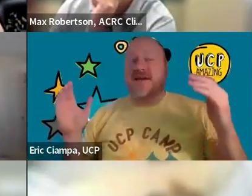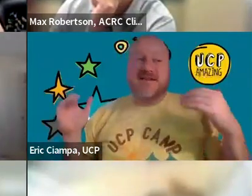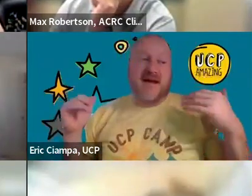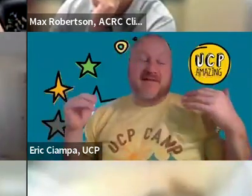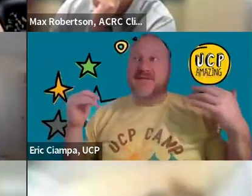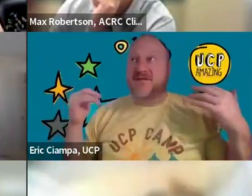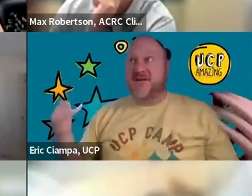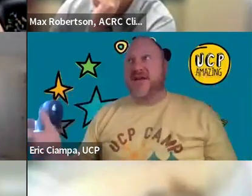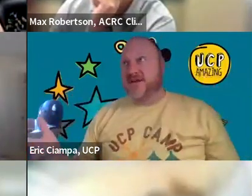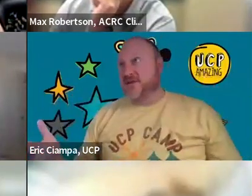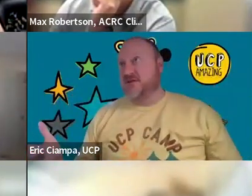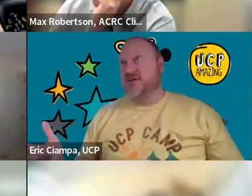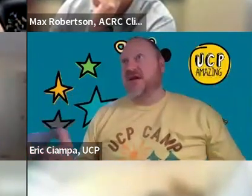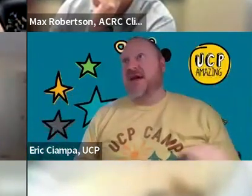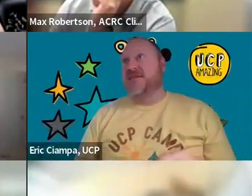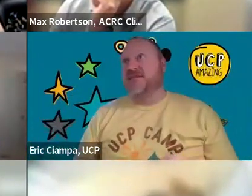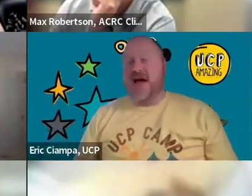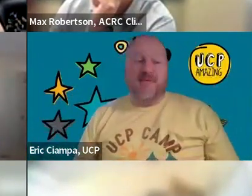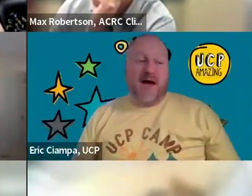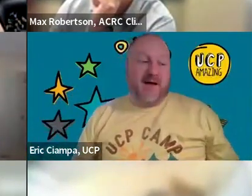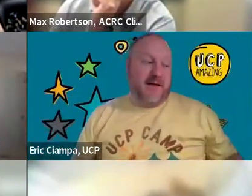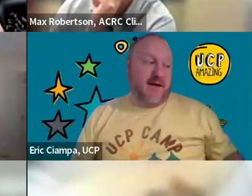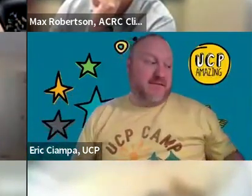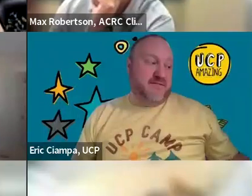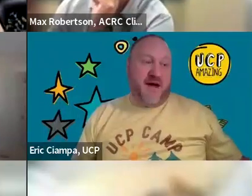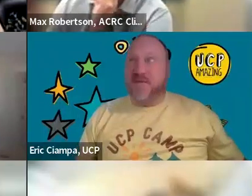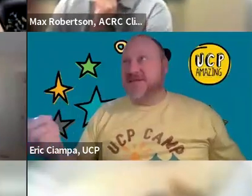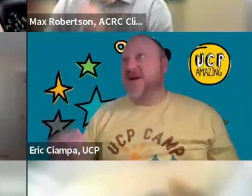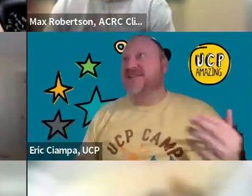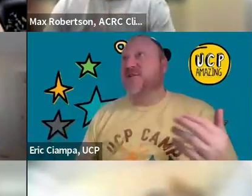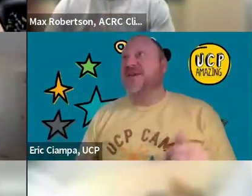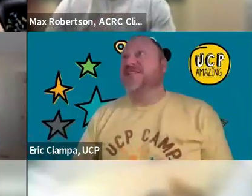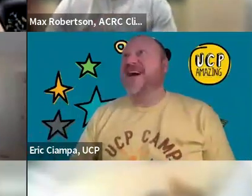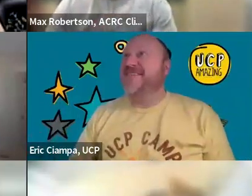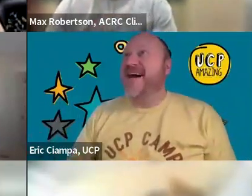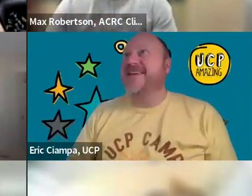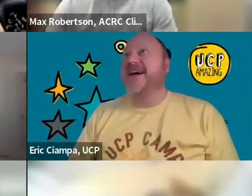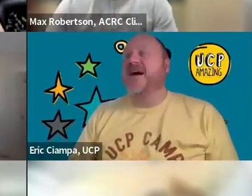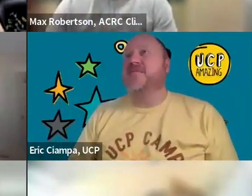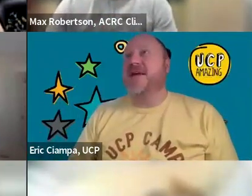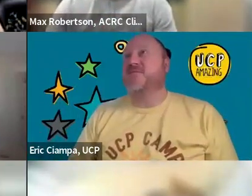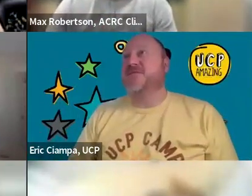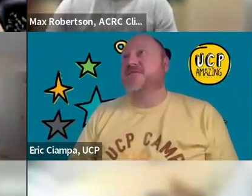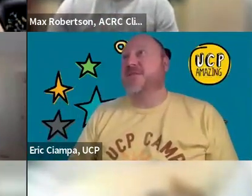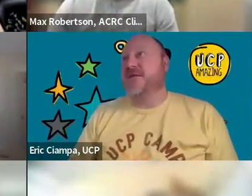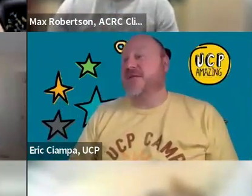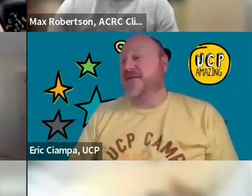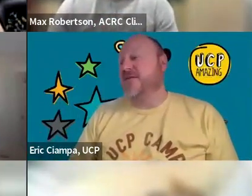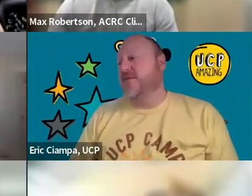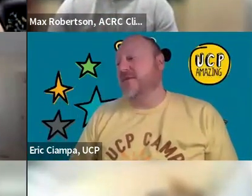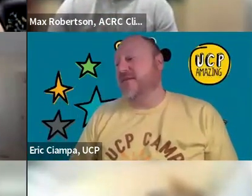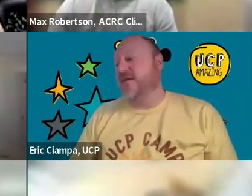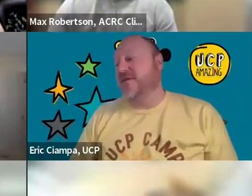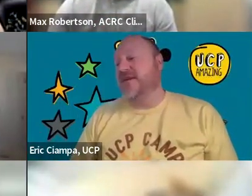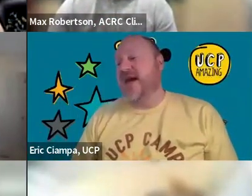that they need to send out some sort of verification, and that I'm not surprised that nobody here has gotten that. That was the feedback that we gave